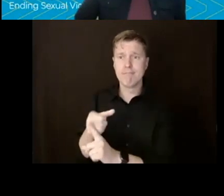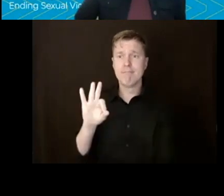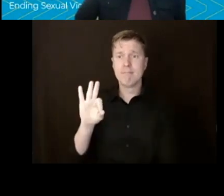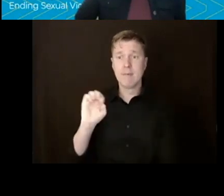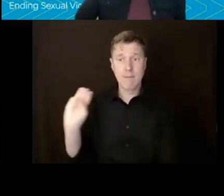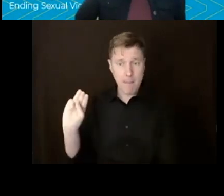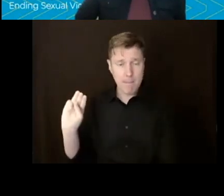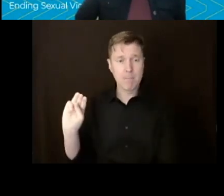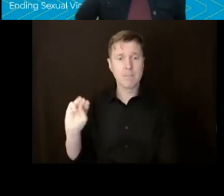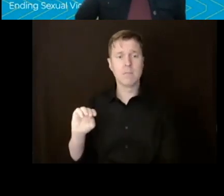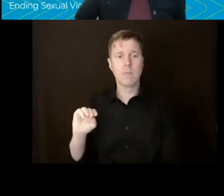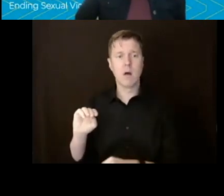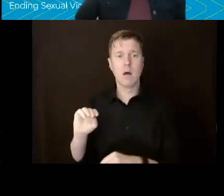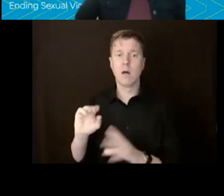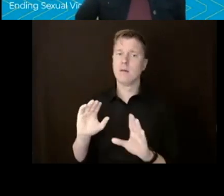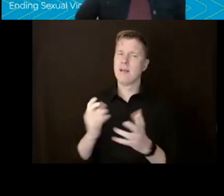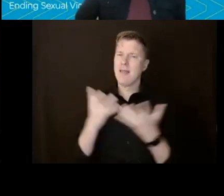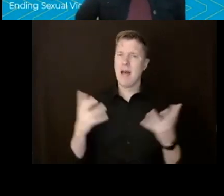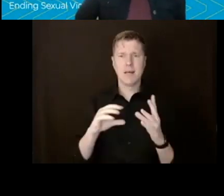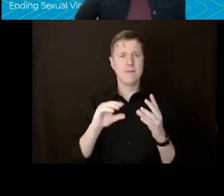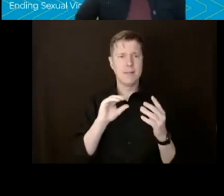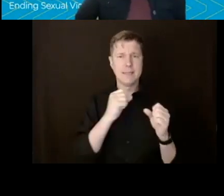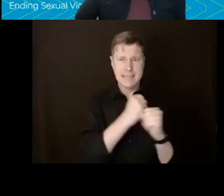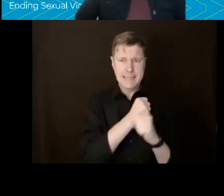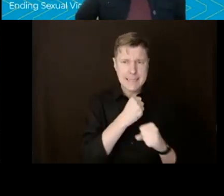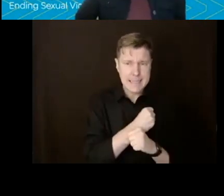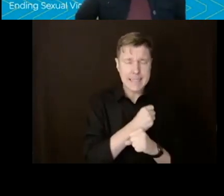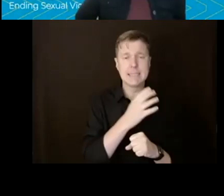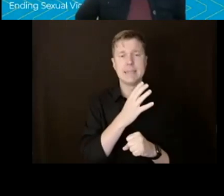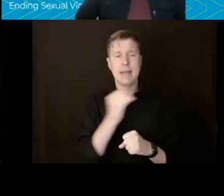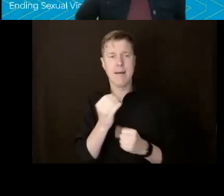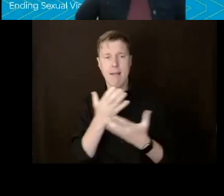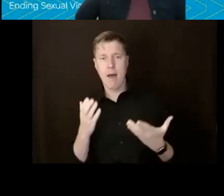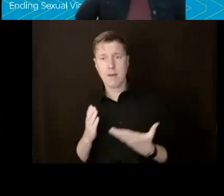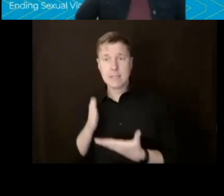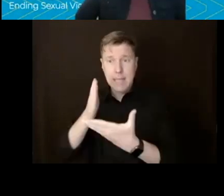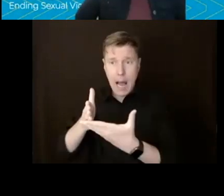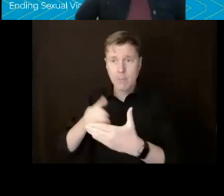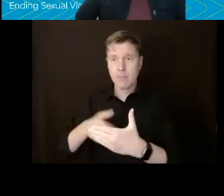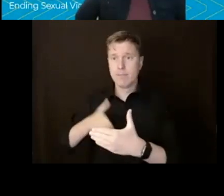lots of statistics, and lots of stop and